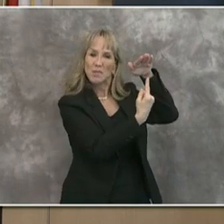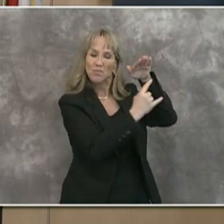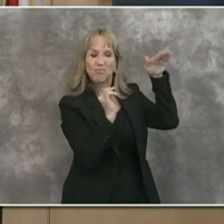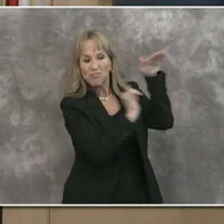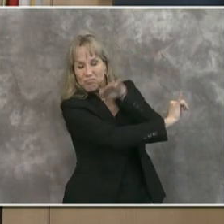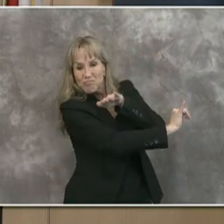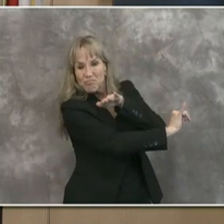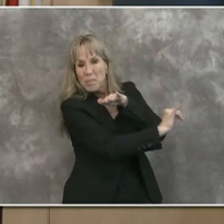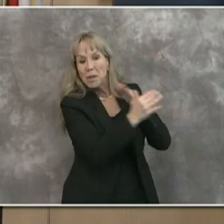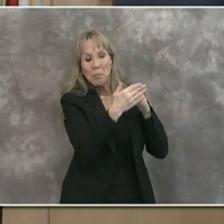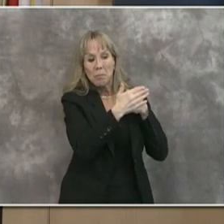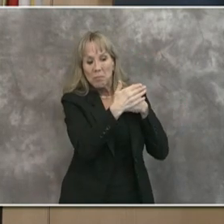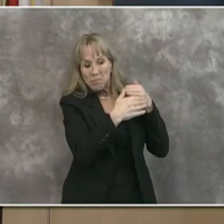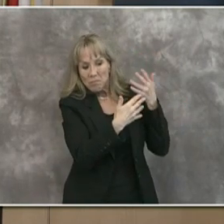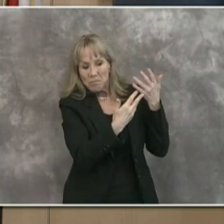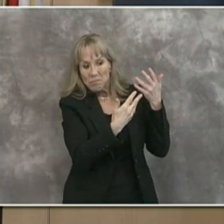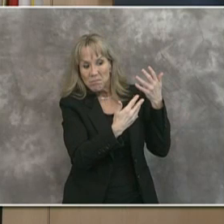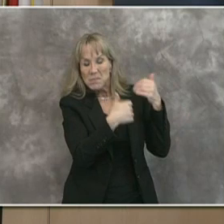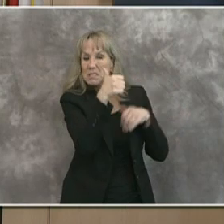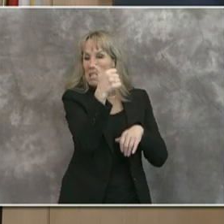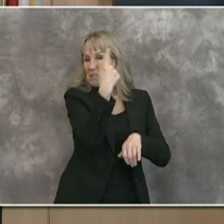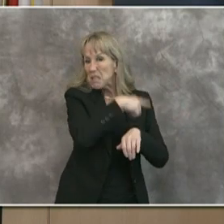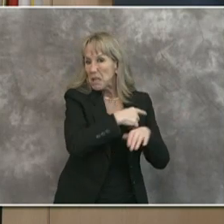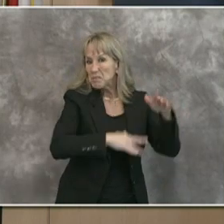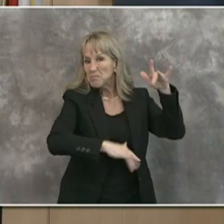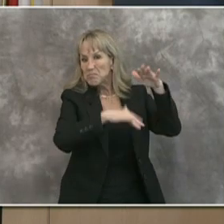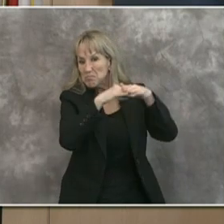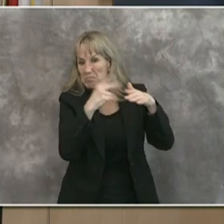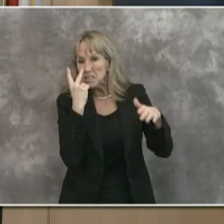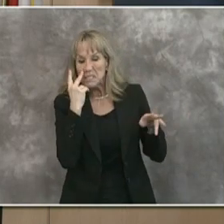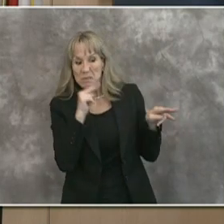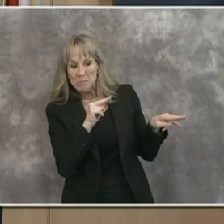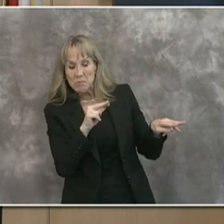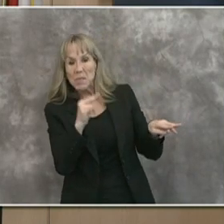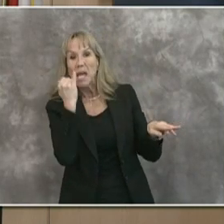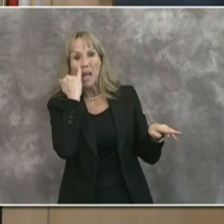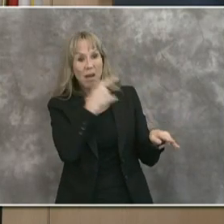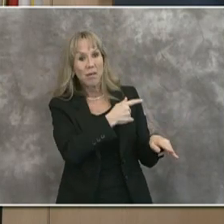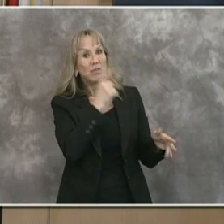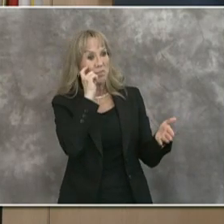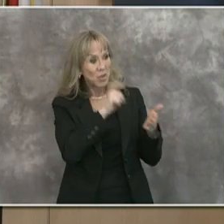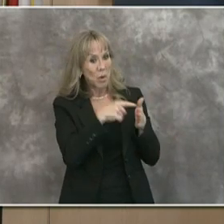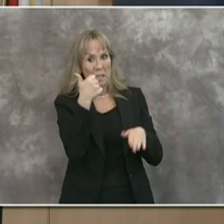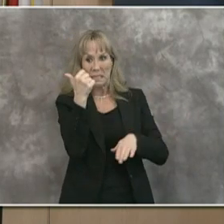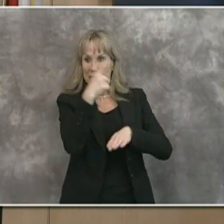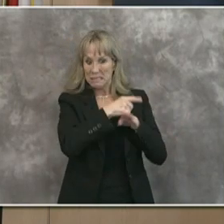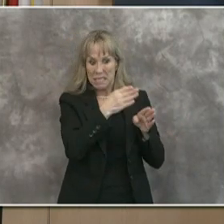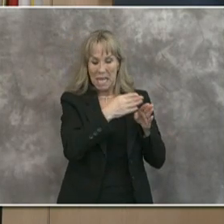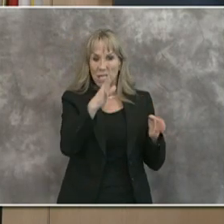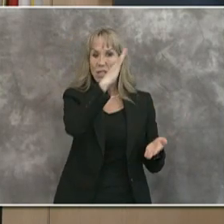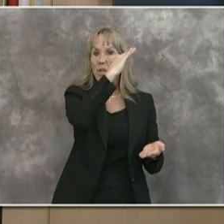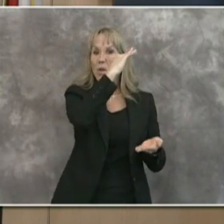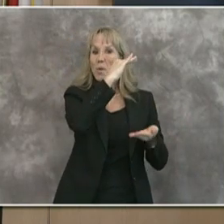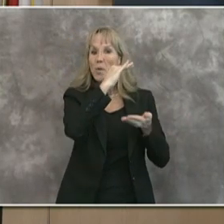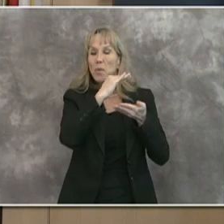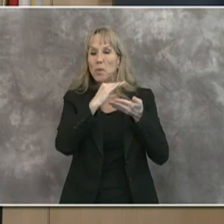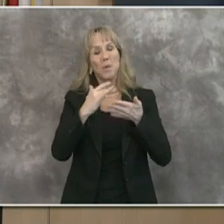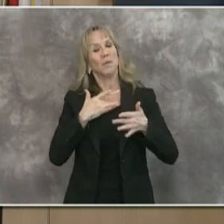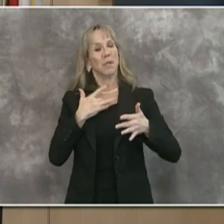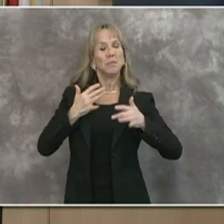after the onset of symptoms and 3 days of decreasing symptoms, whichever is longer, as defined